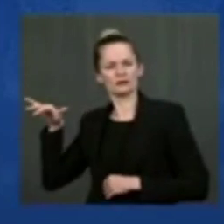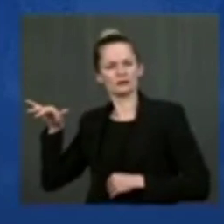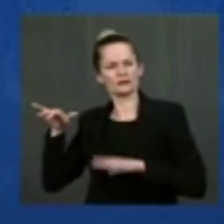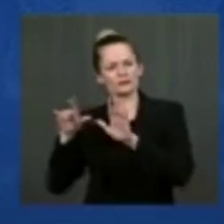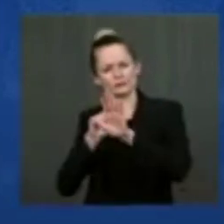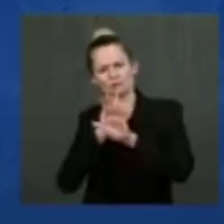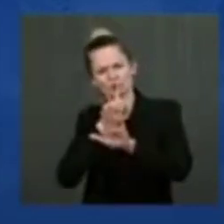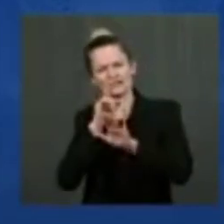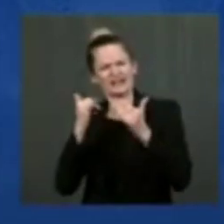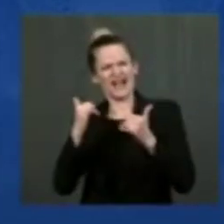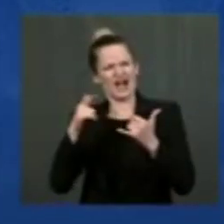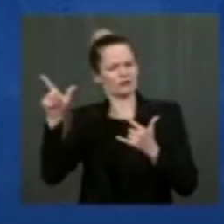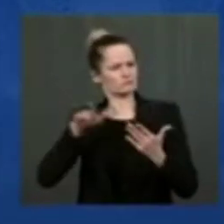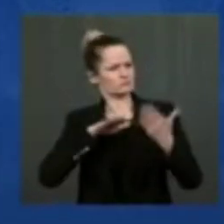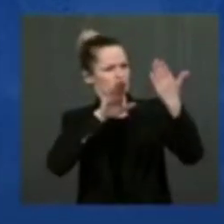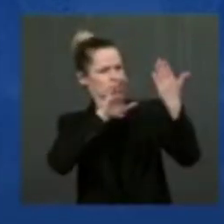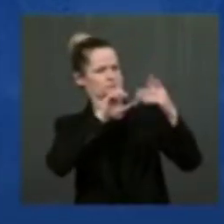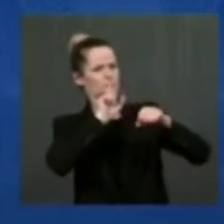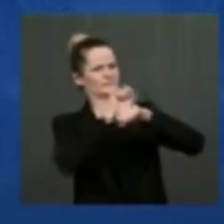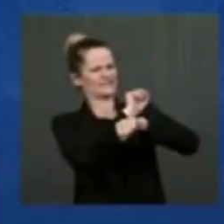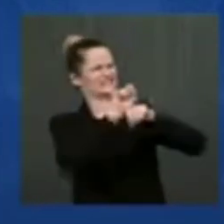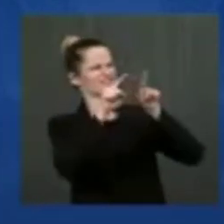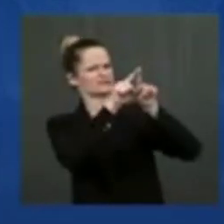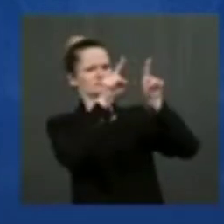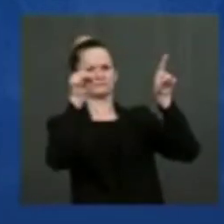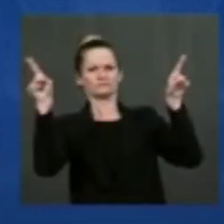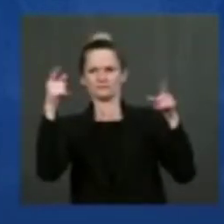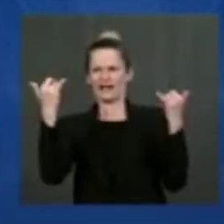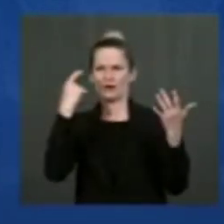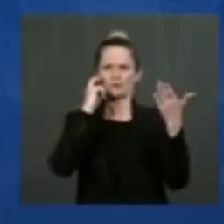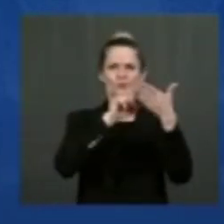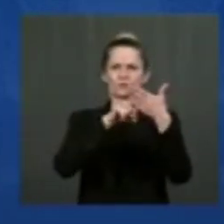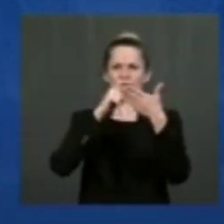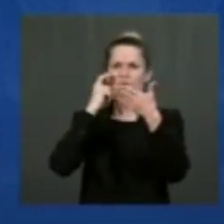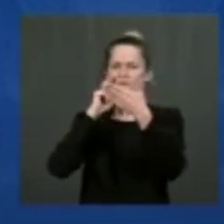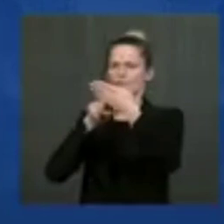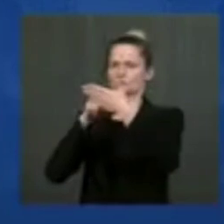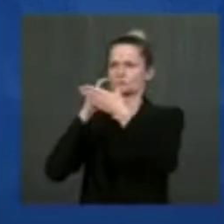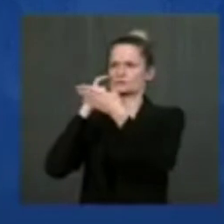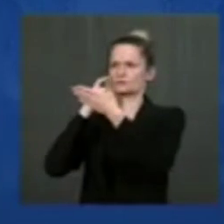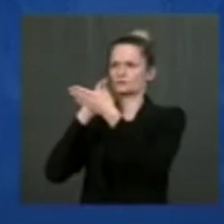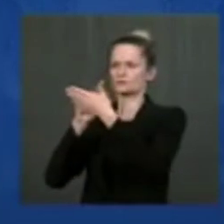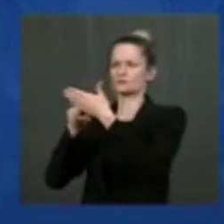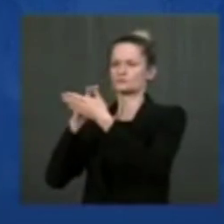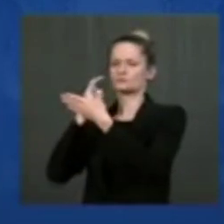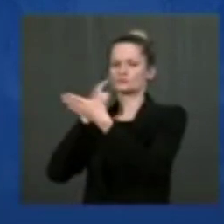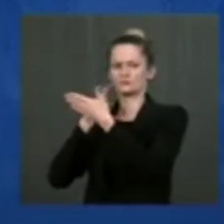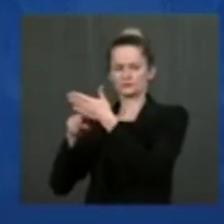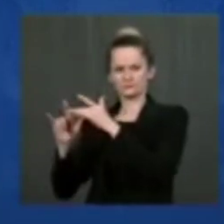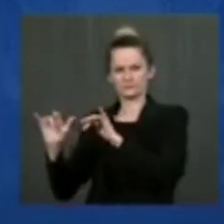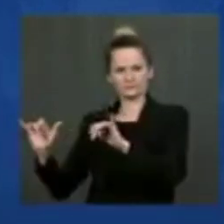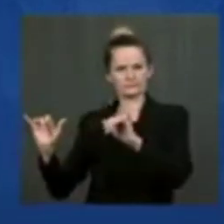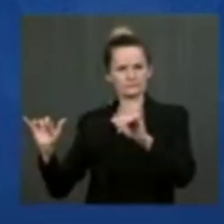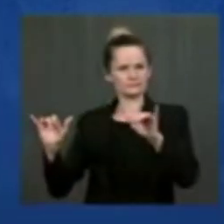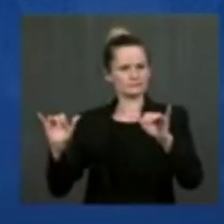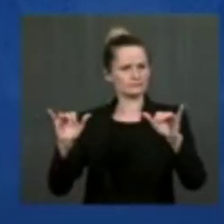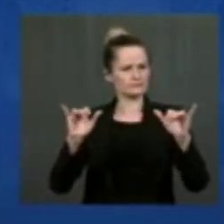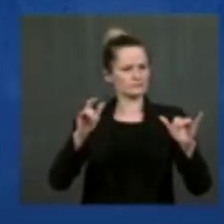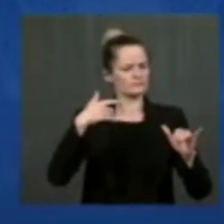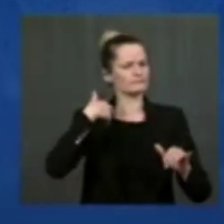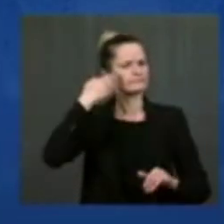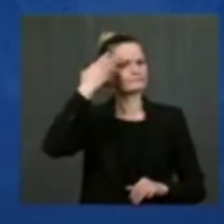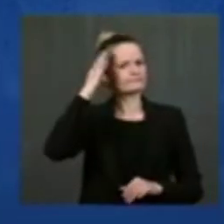And instead of, which was a good thing, banging pots and pans when people came back from rescuing other